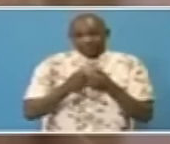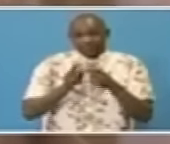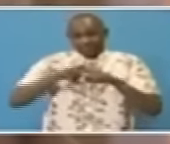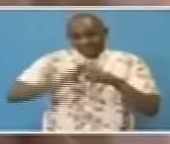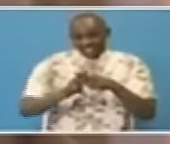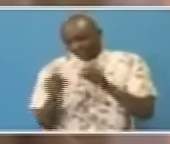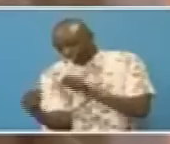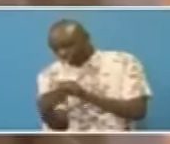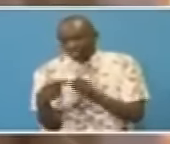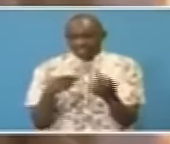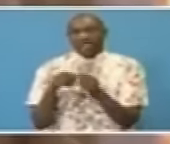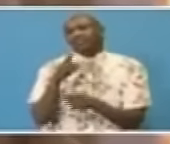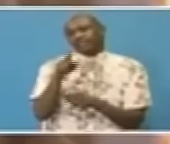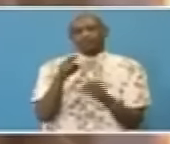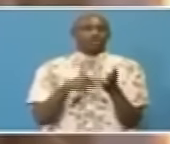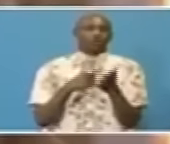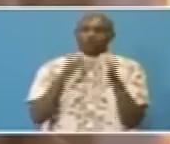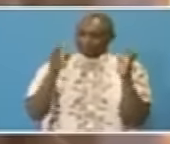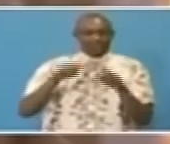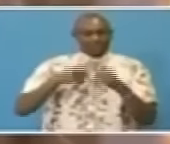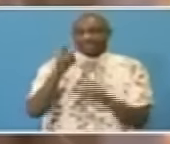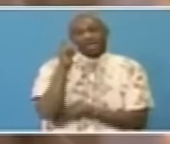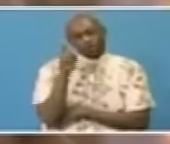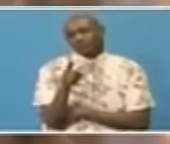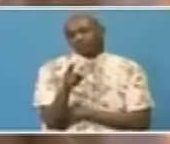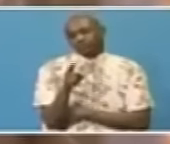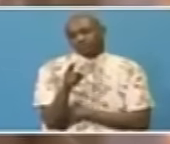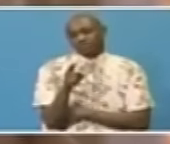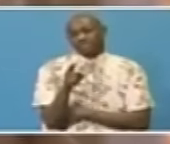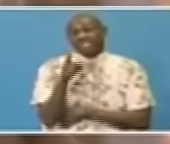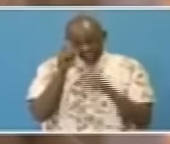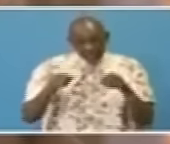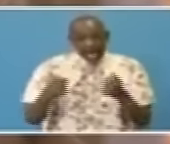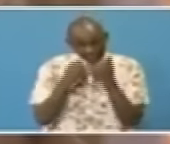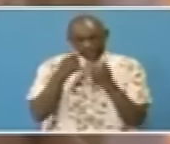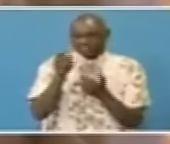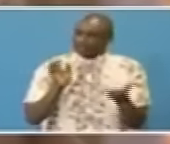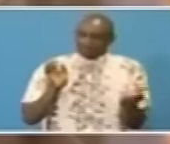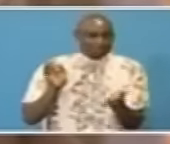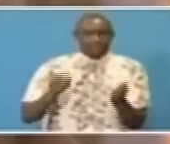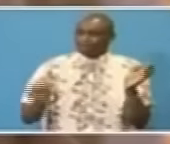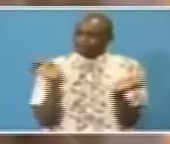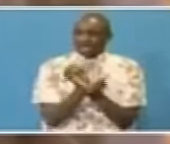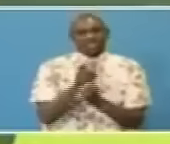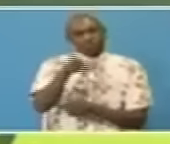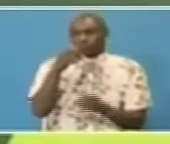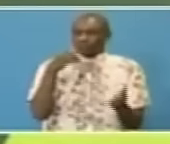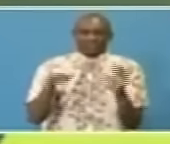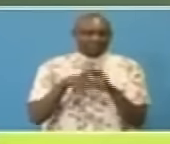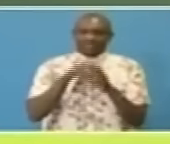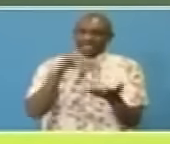I think in all other sports as well. So definitely they will be banned from participating in the